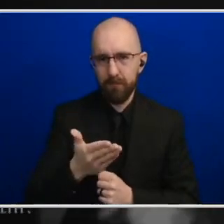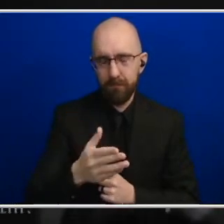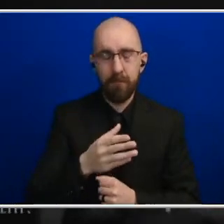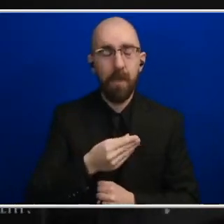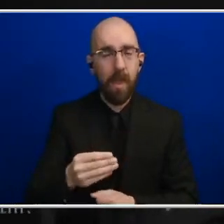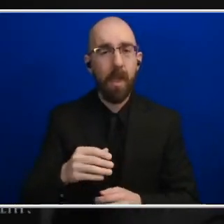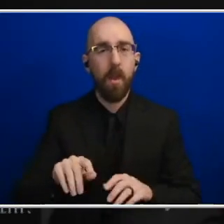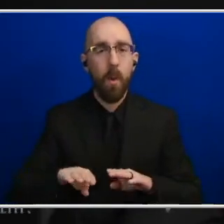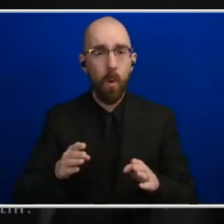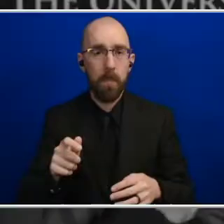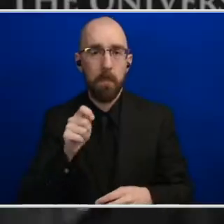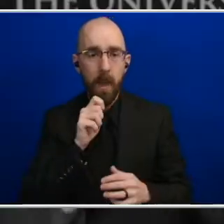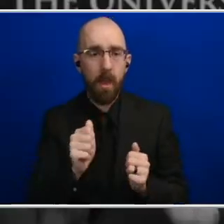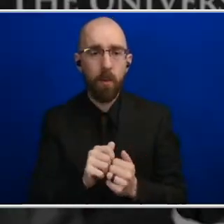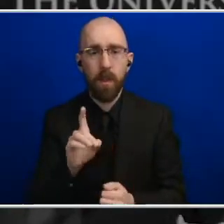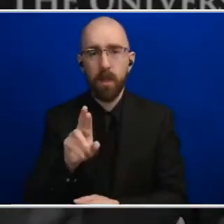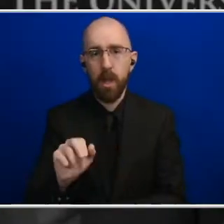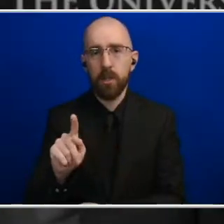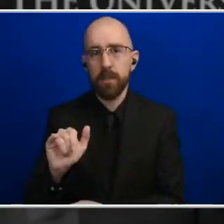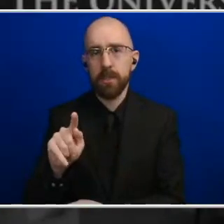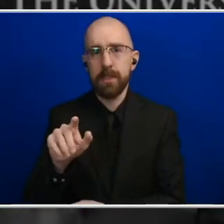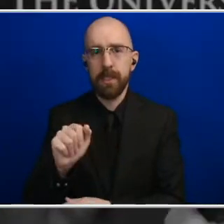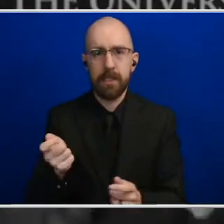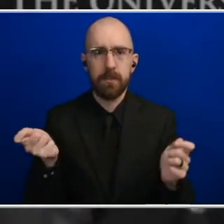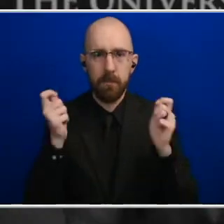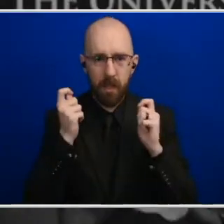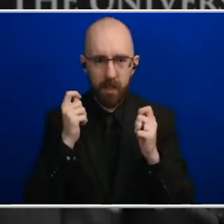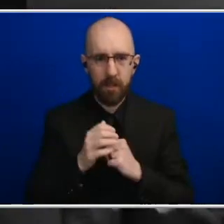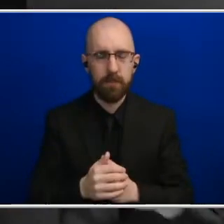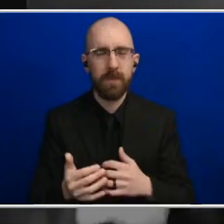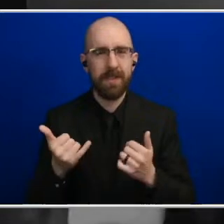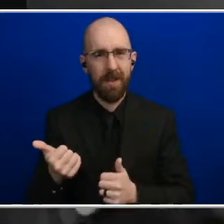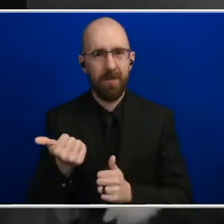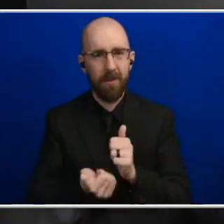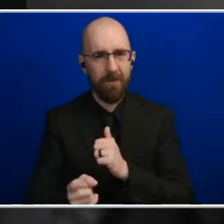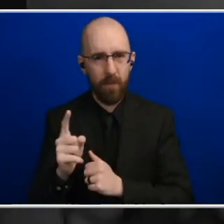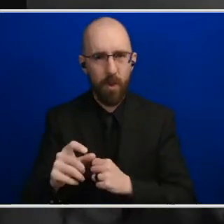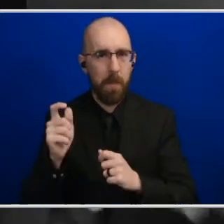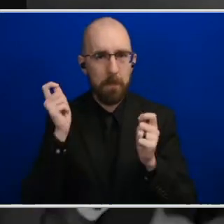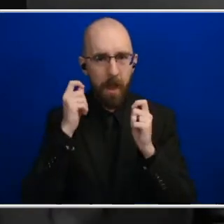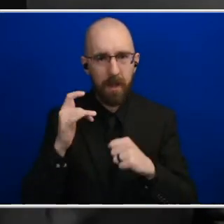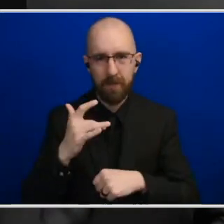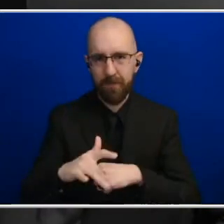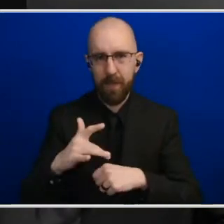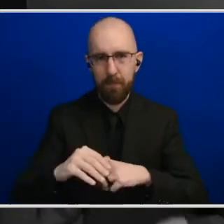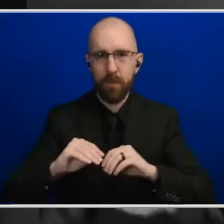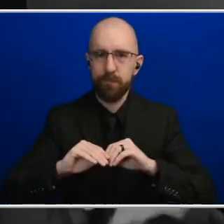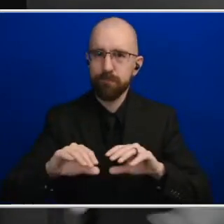mics with Dr. Stites podcasts. Now, everywhere podcasts are available.